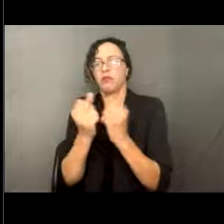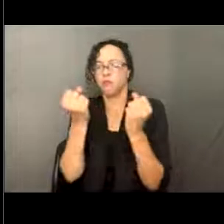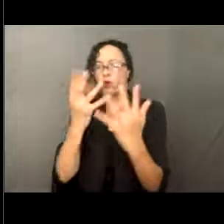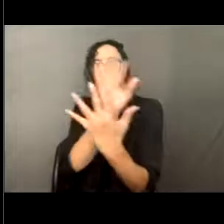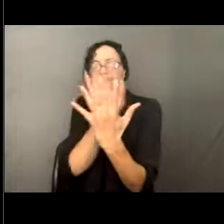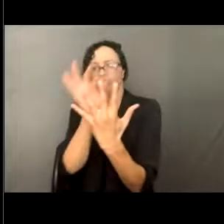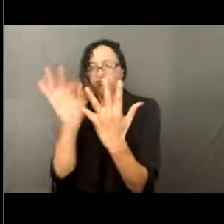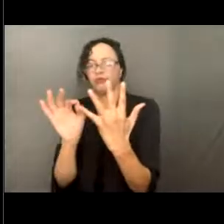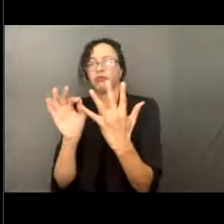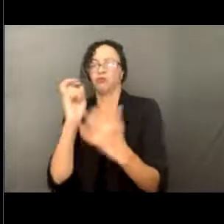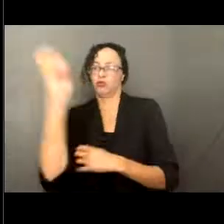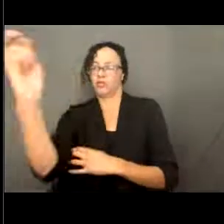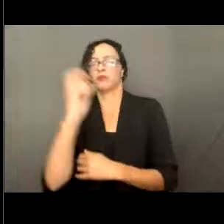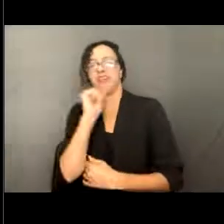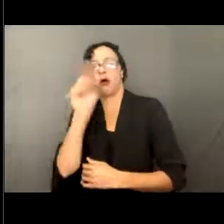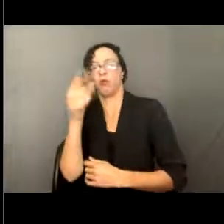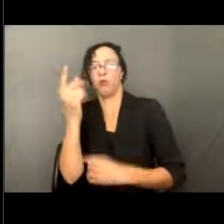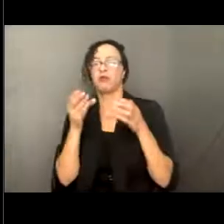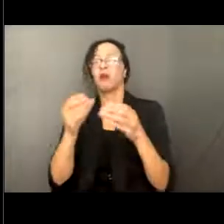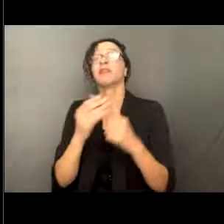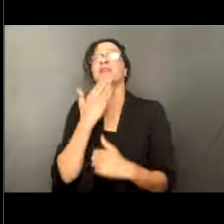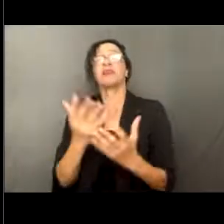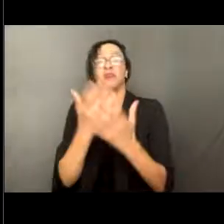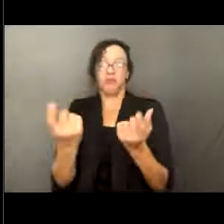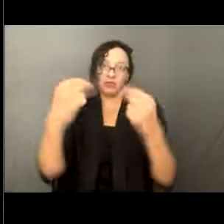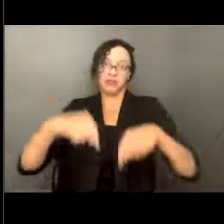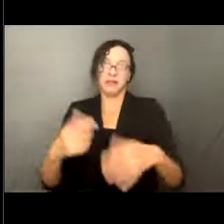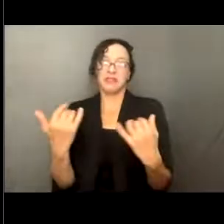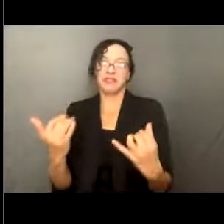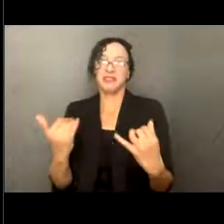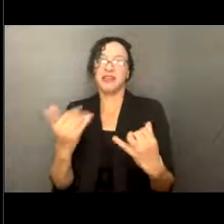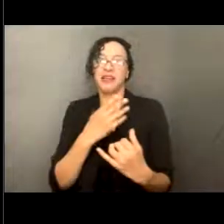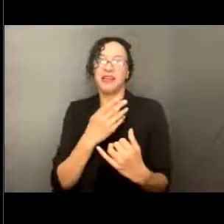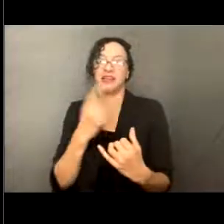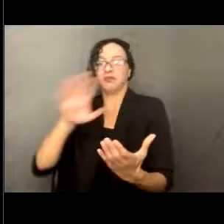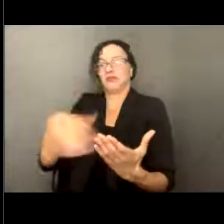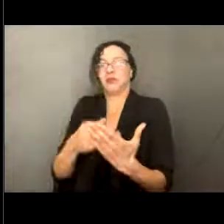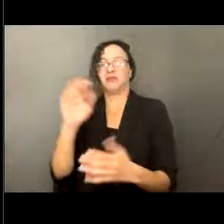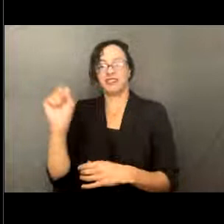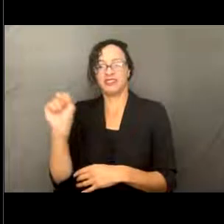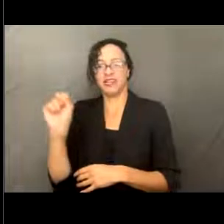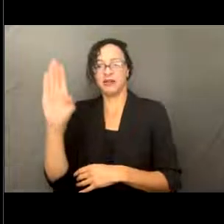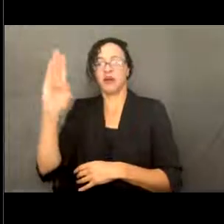thank you very much for being here today and coming to Santa Barbara. Welcome to town. Thank you.